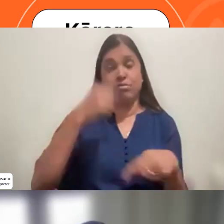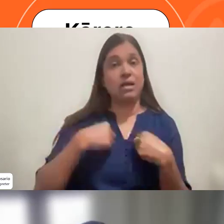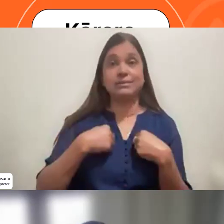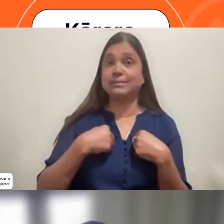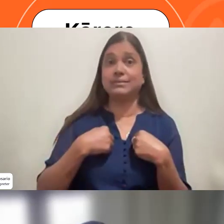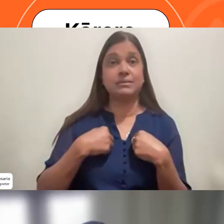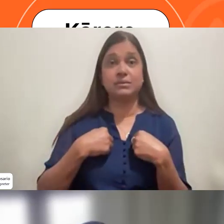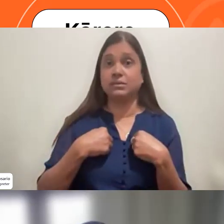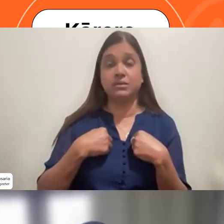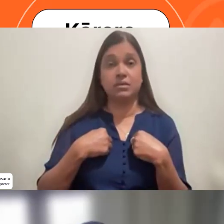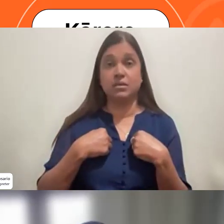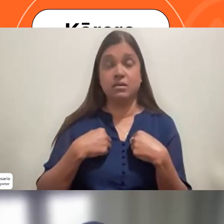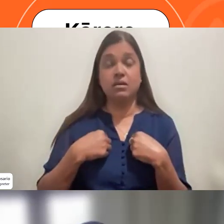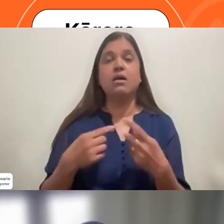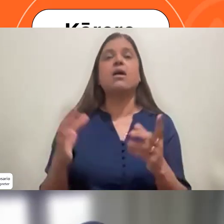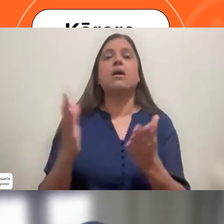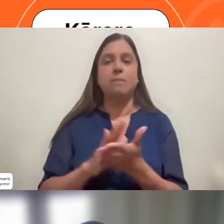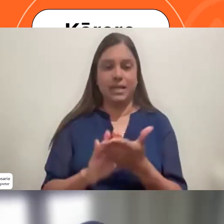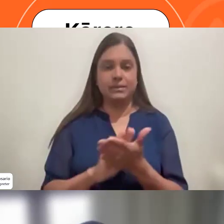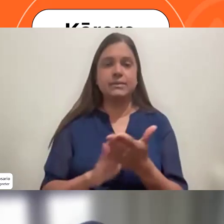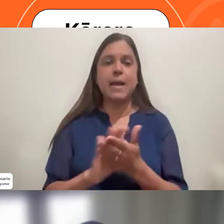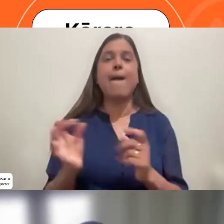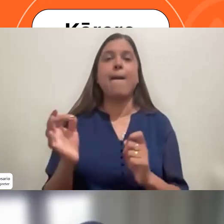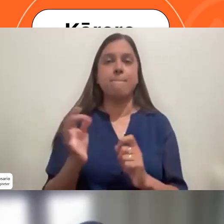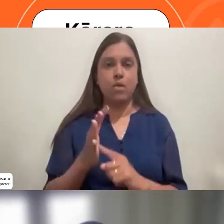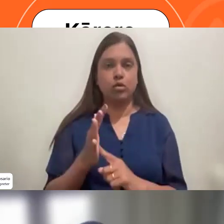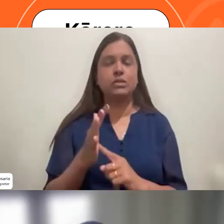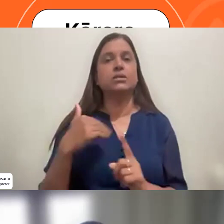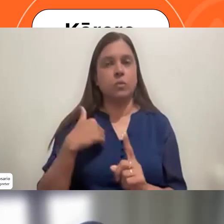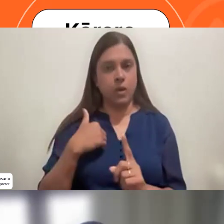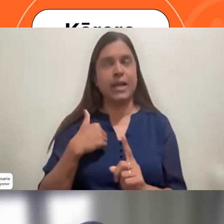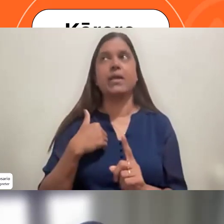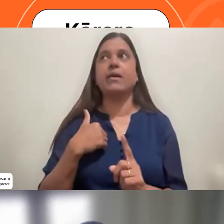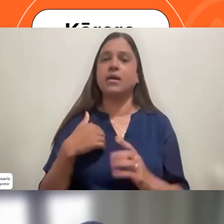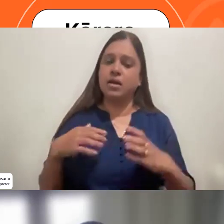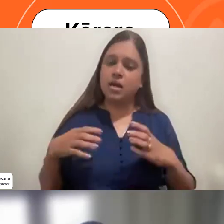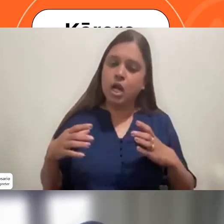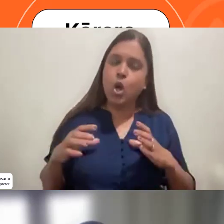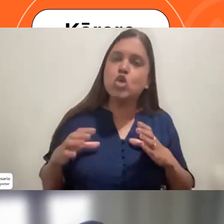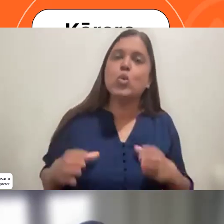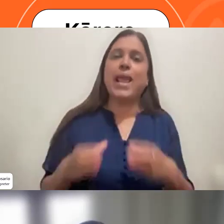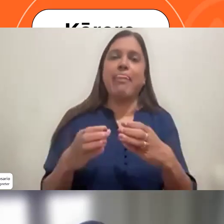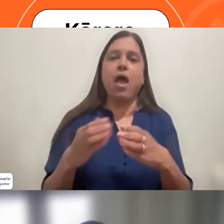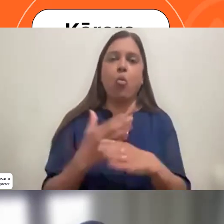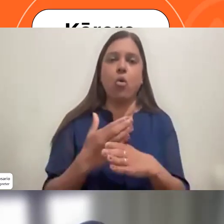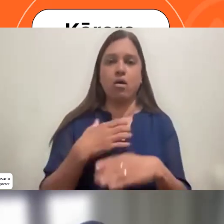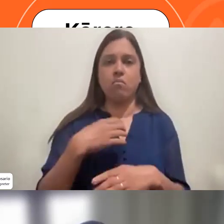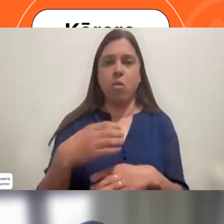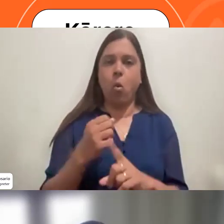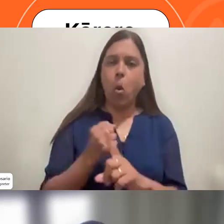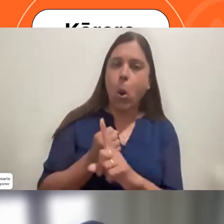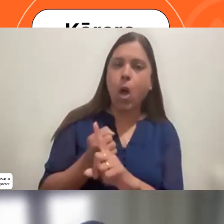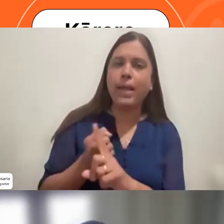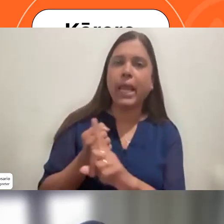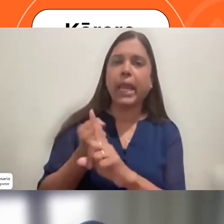So I think that it's important that we lobby more, we work together more, and we